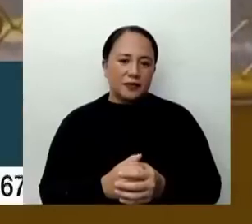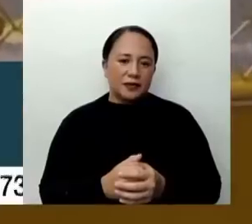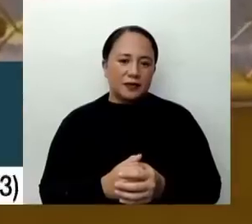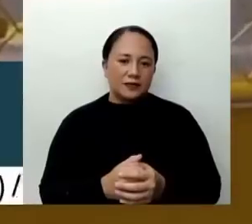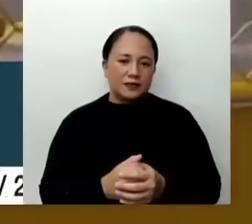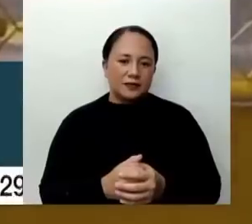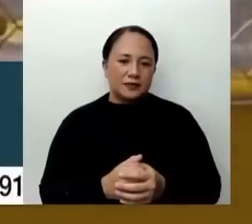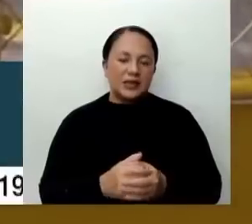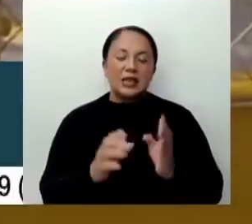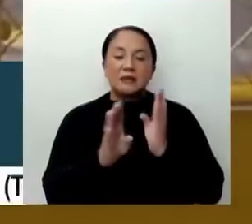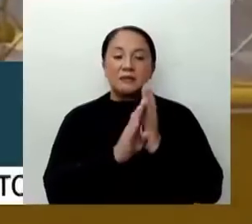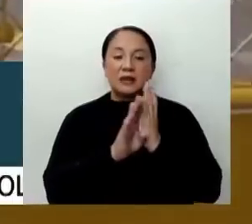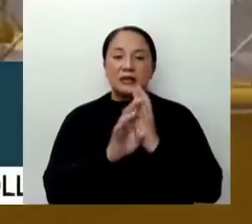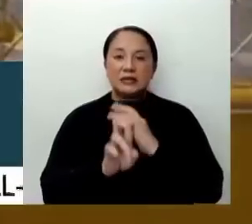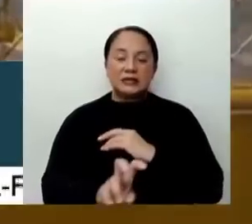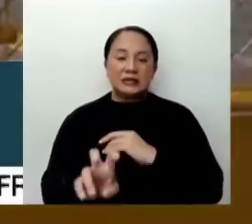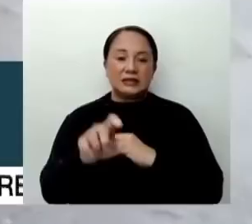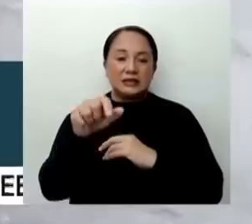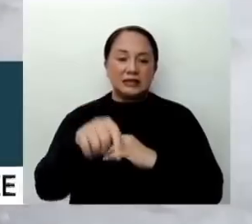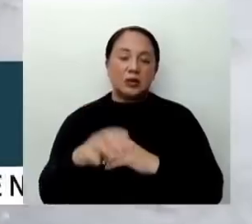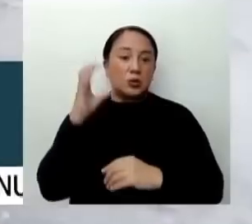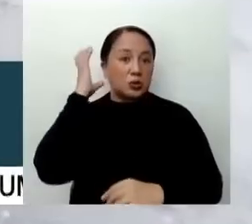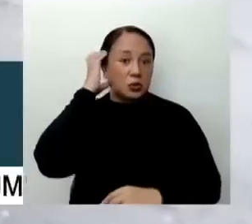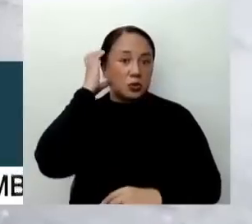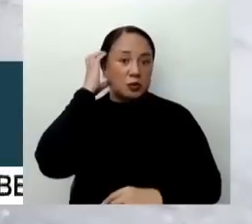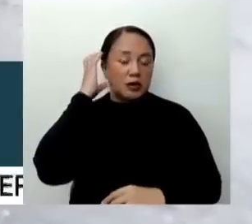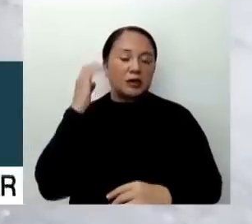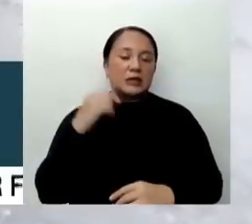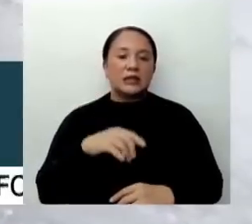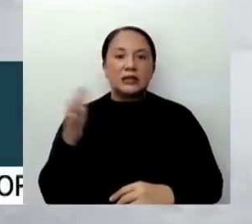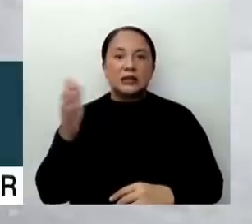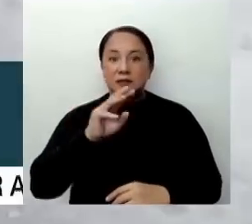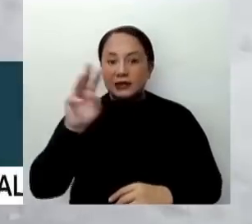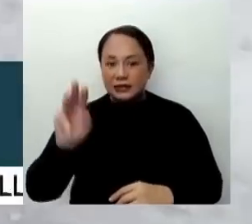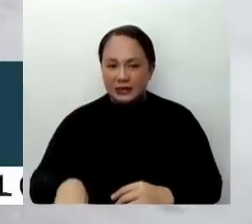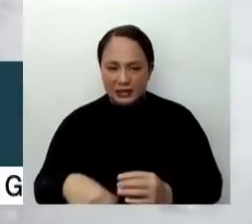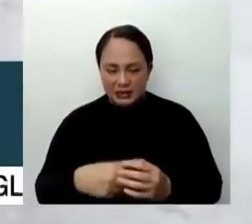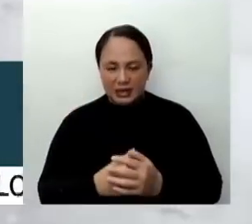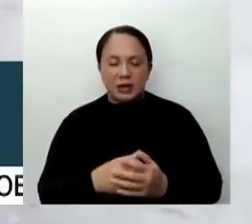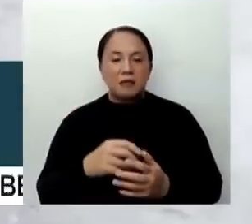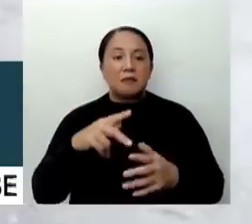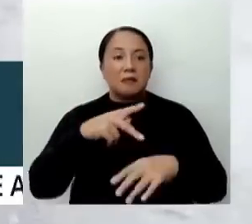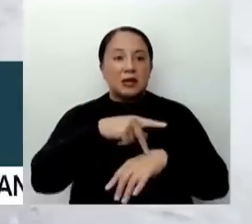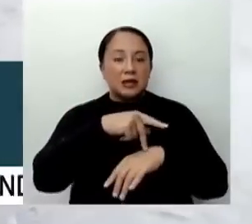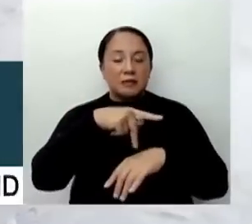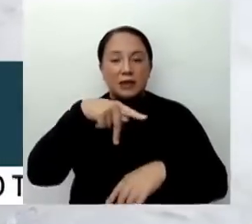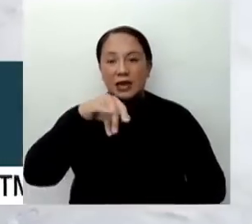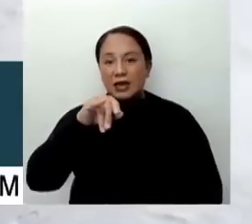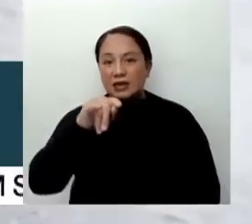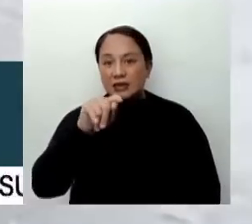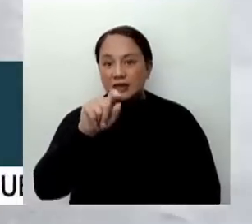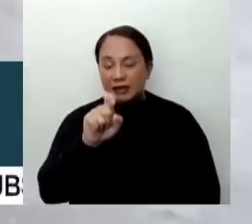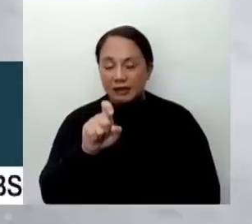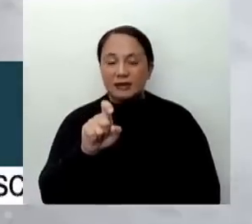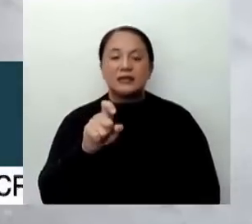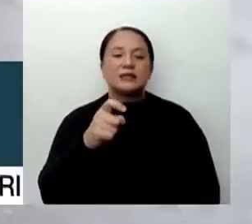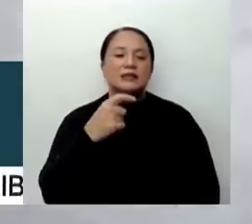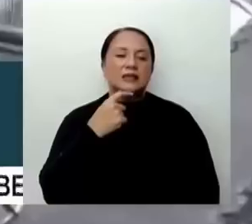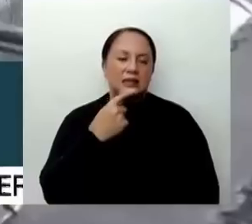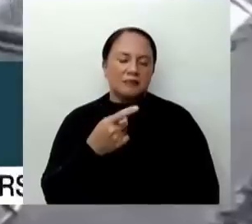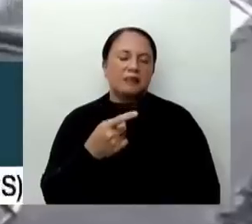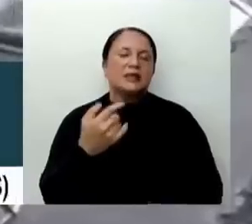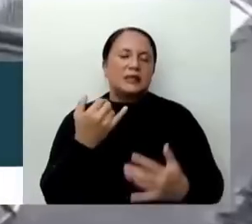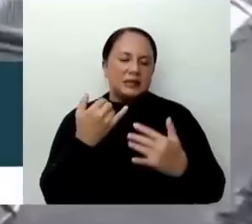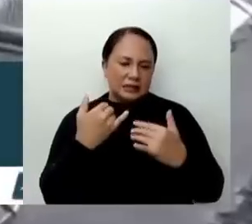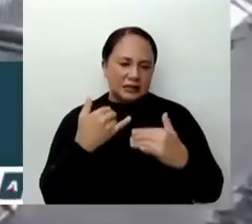Bus trips here in Cubao, Quezon City, as well as in Manila at the Parañaque Integrated Terminal Exchange, bound to north of